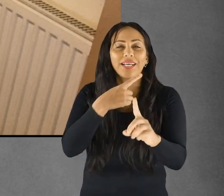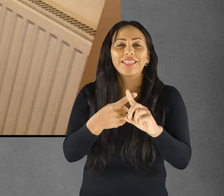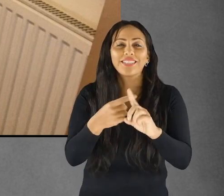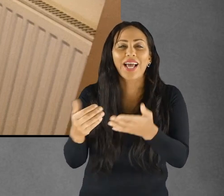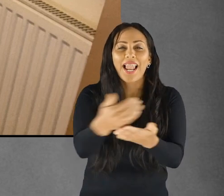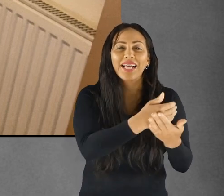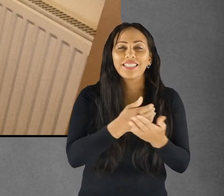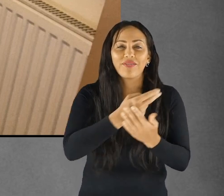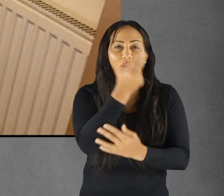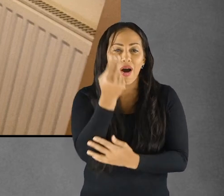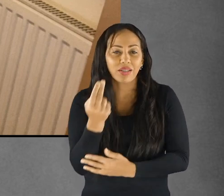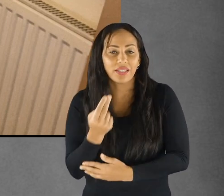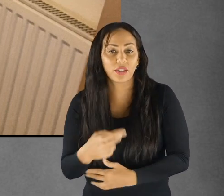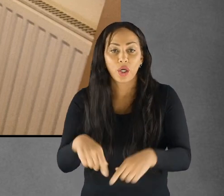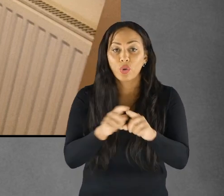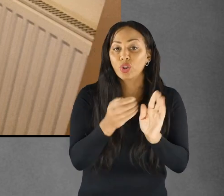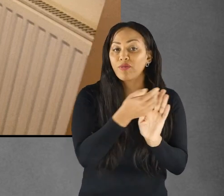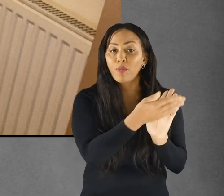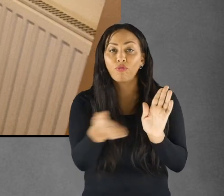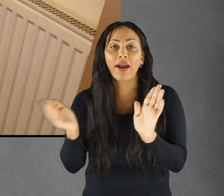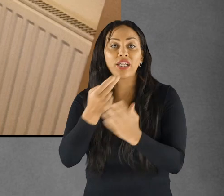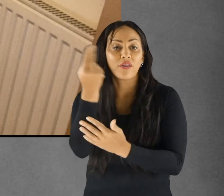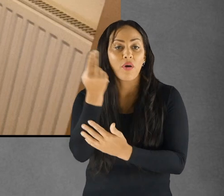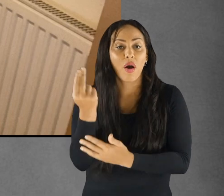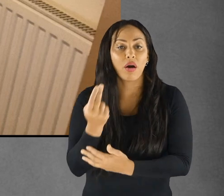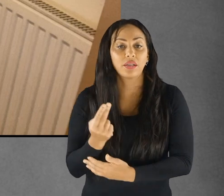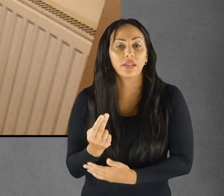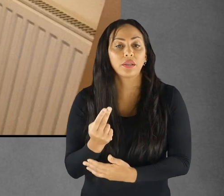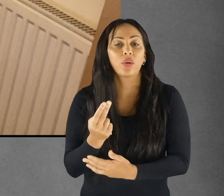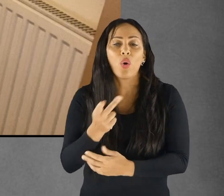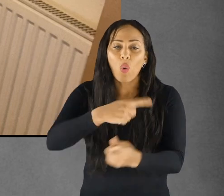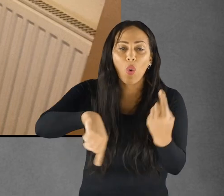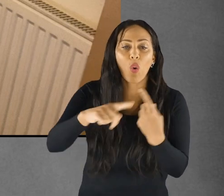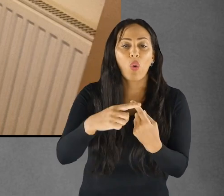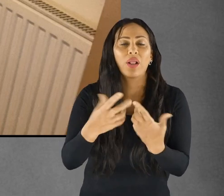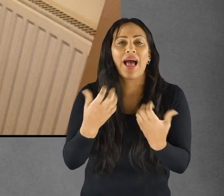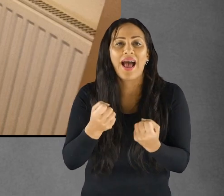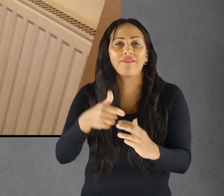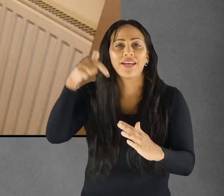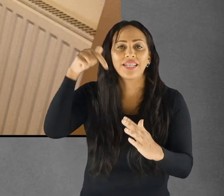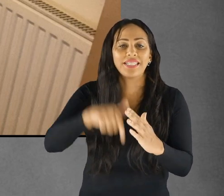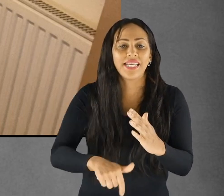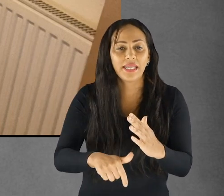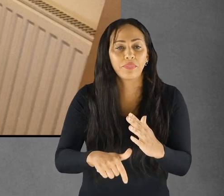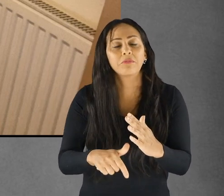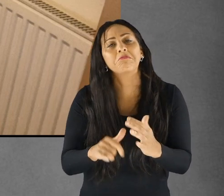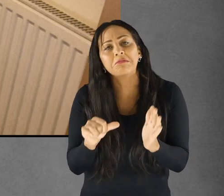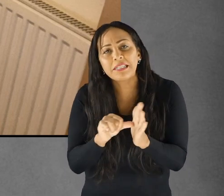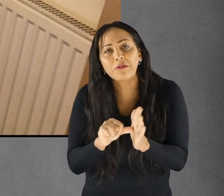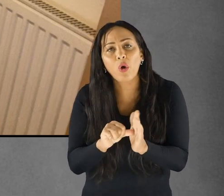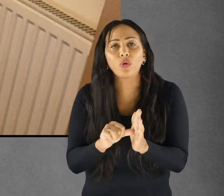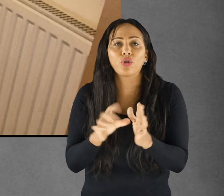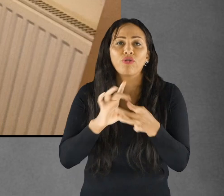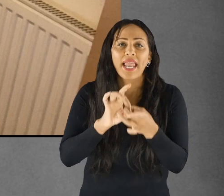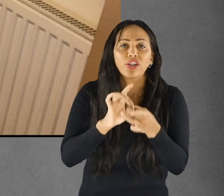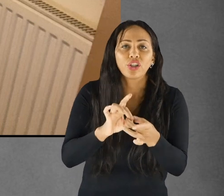Onyx Collective artists and also from a range of other artists, all of whom have a deep and at